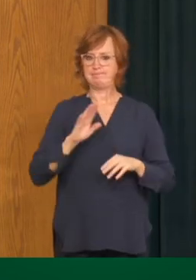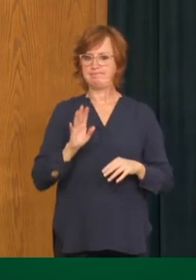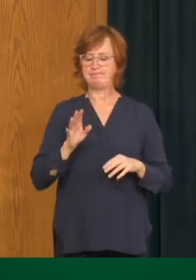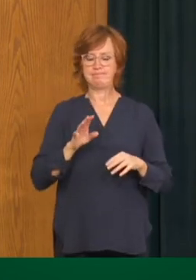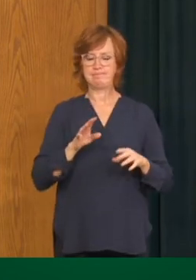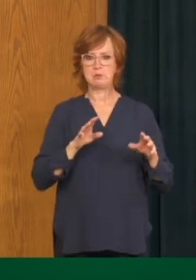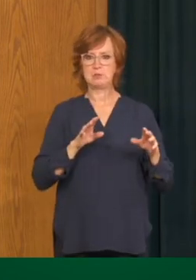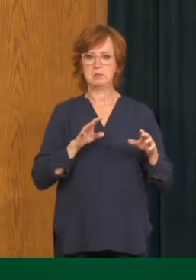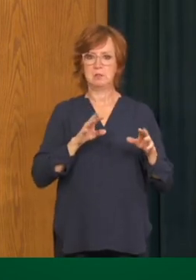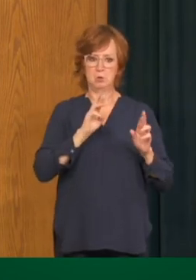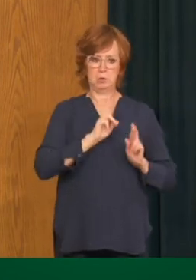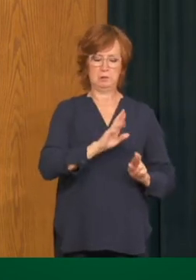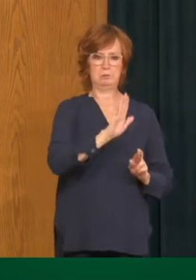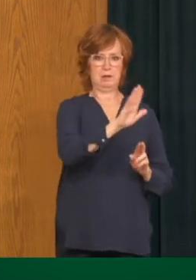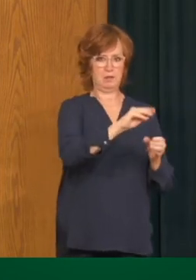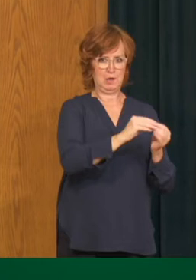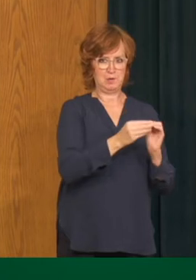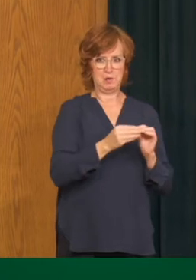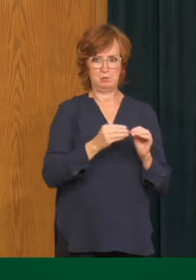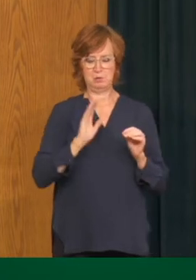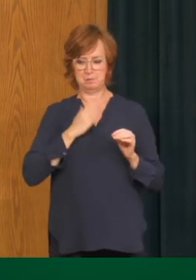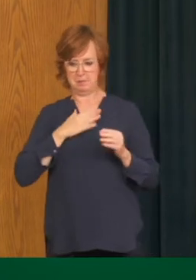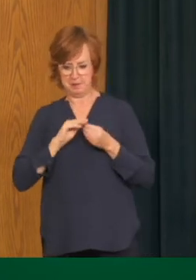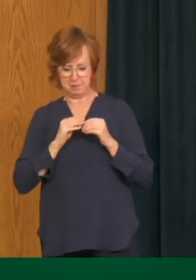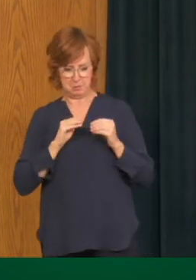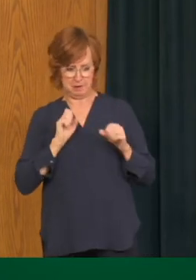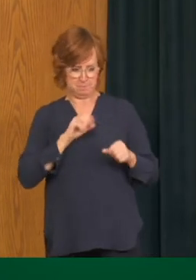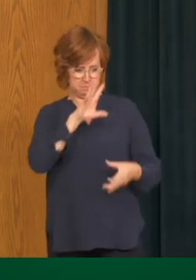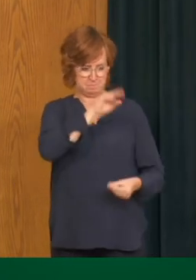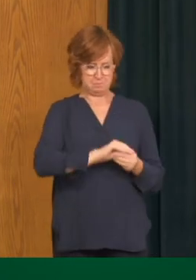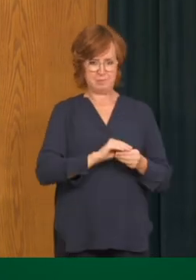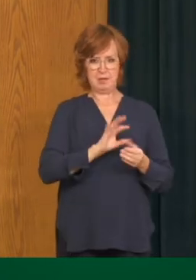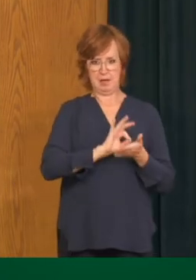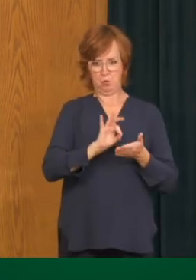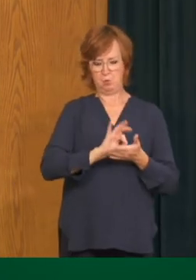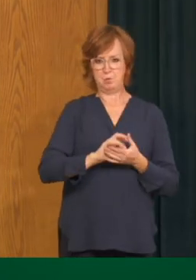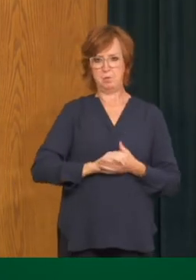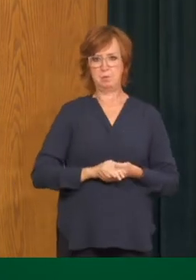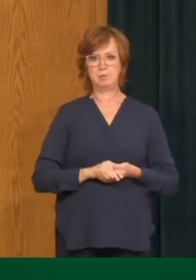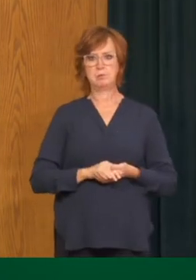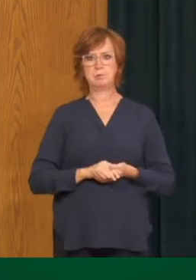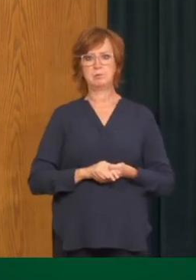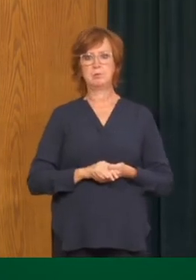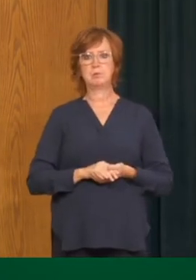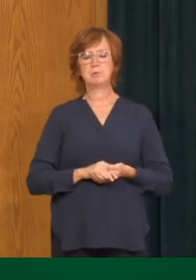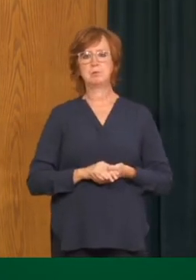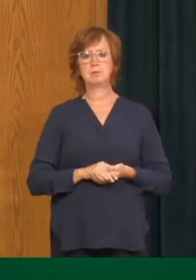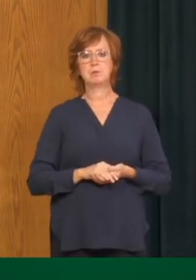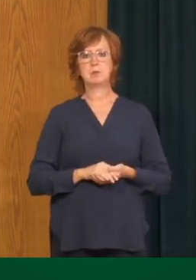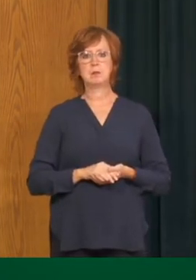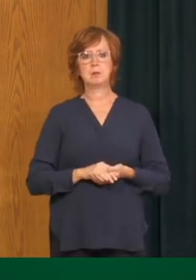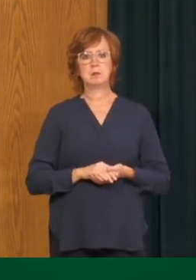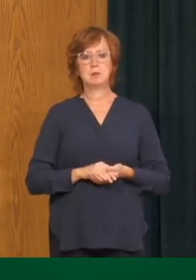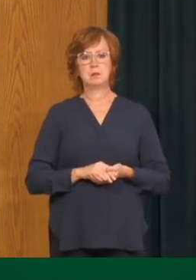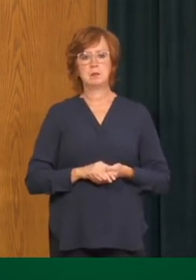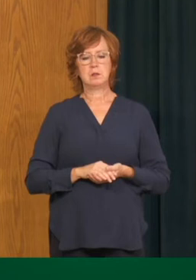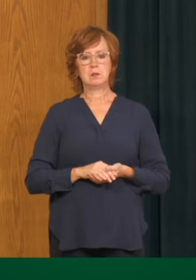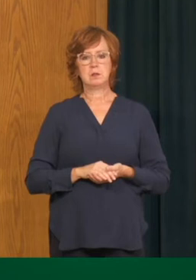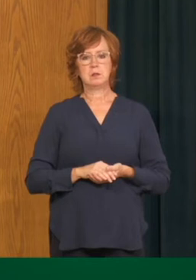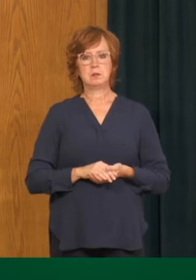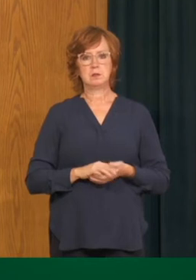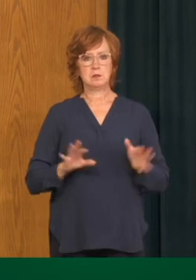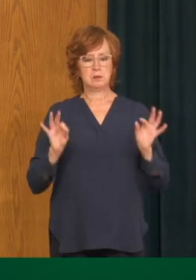and those are some of the things that all of us should think about in terms of our own household situation, who is in our virtual bubble at home,